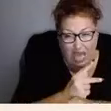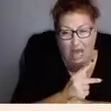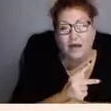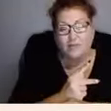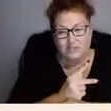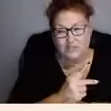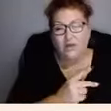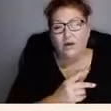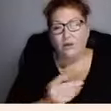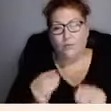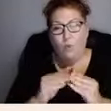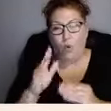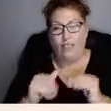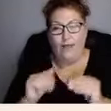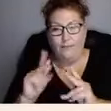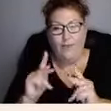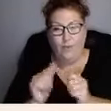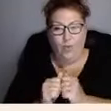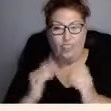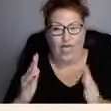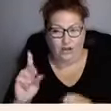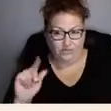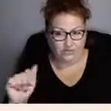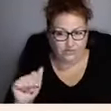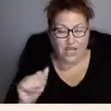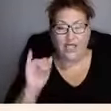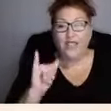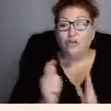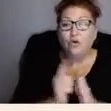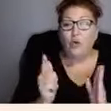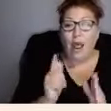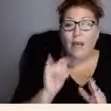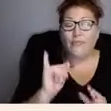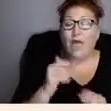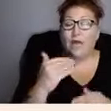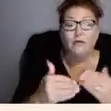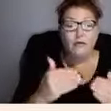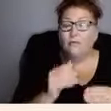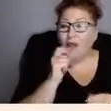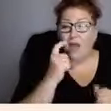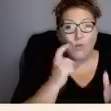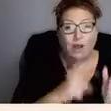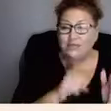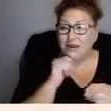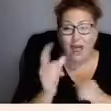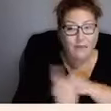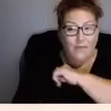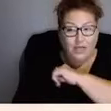disabilities. It's a crime that goes unrecognized and unpunished, hence the silent epidemic.